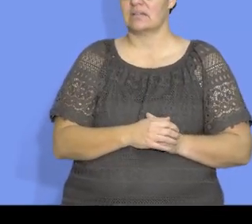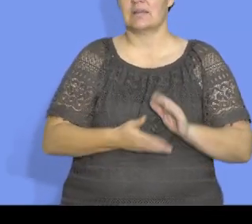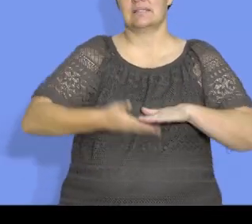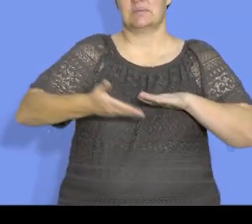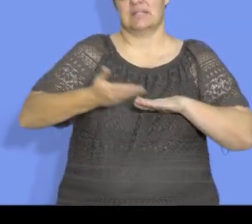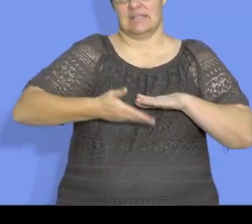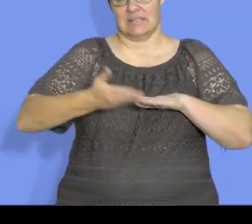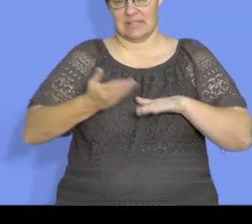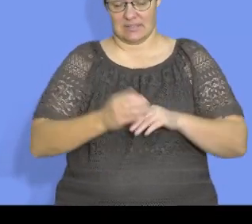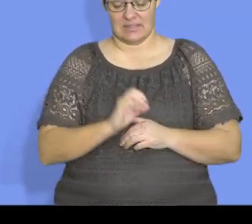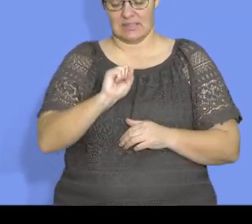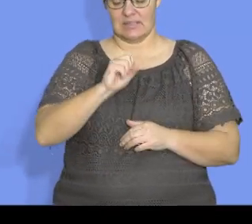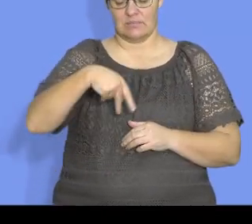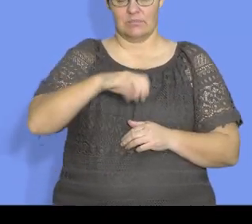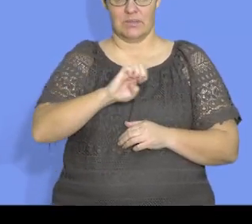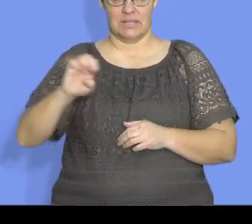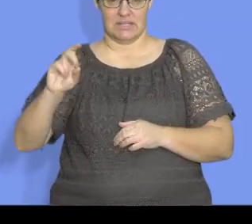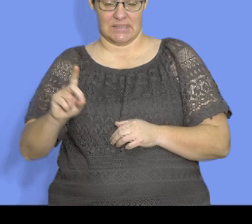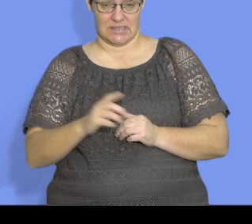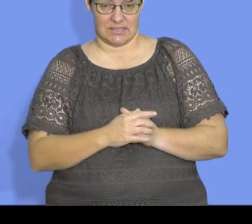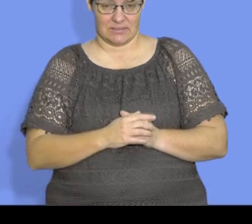for speed.